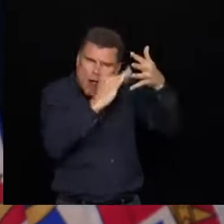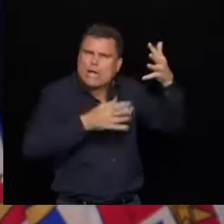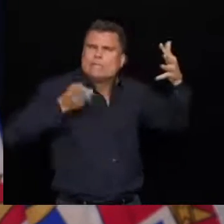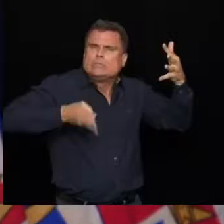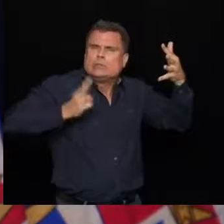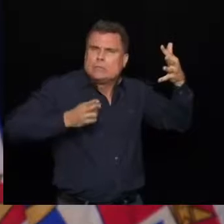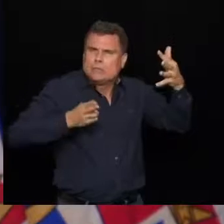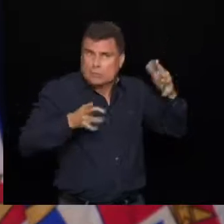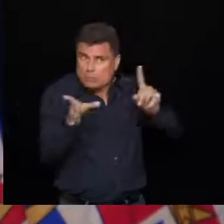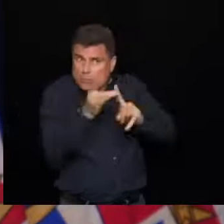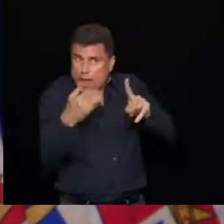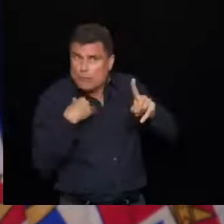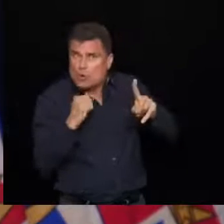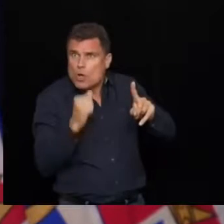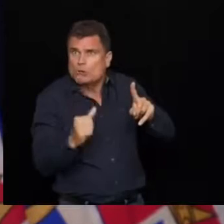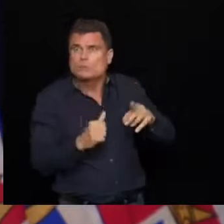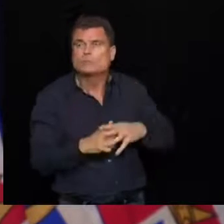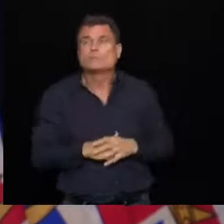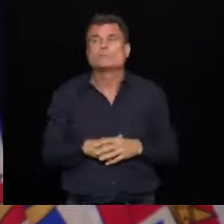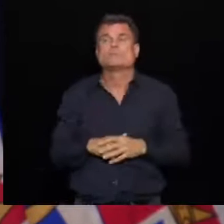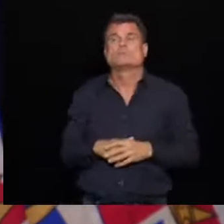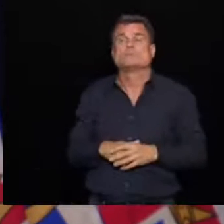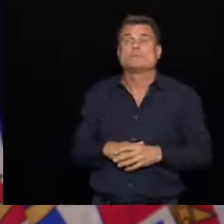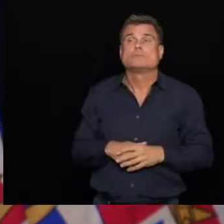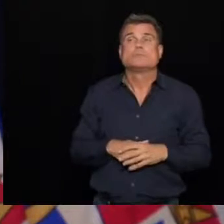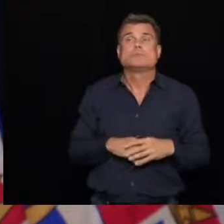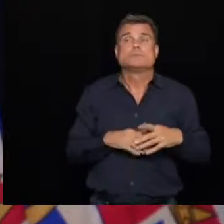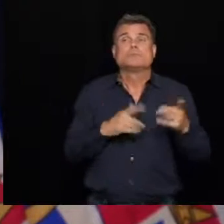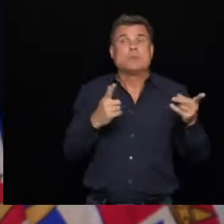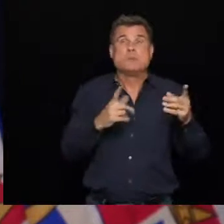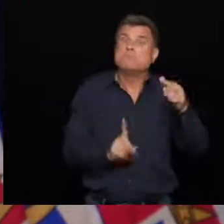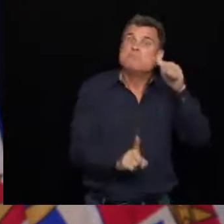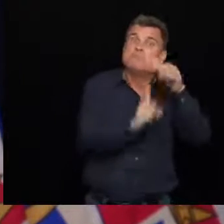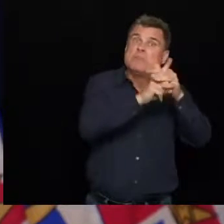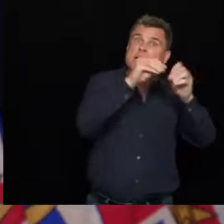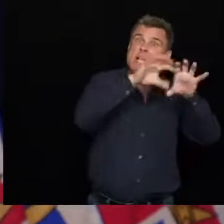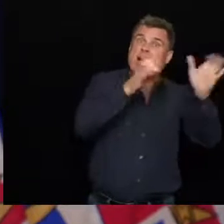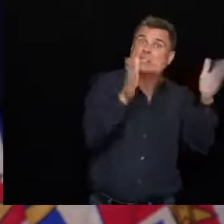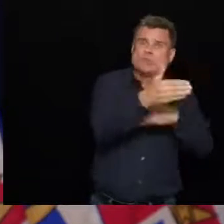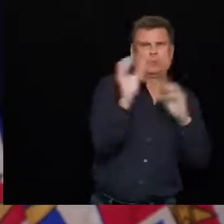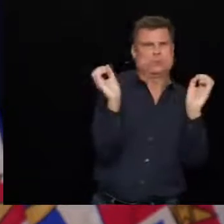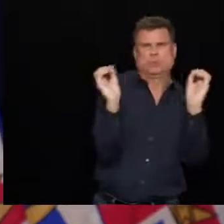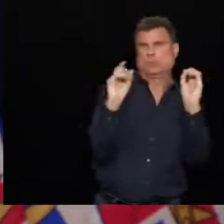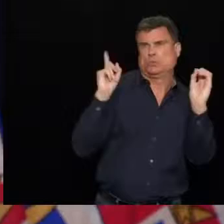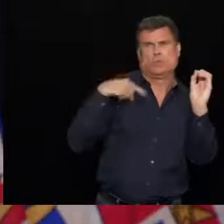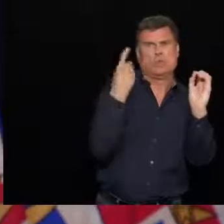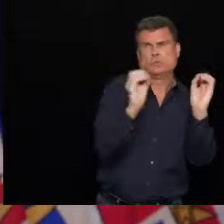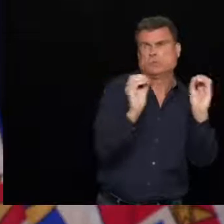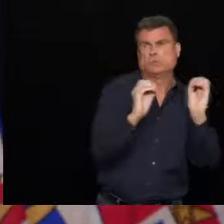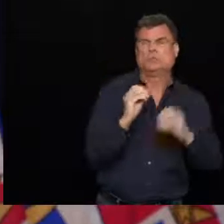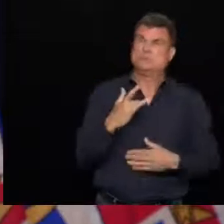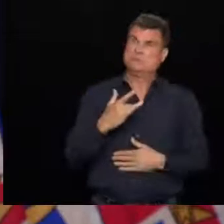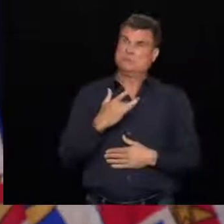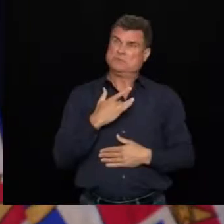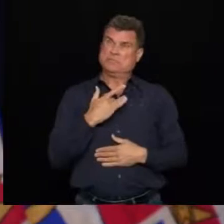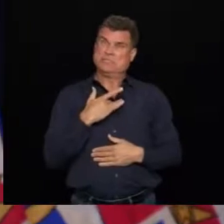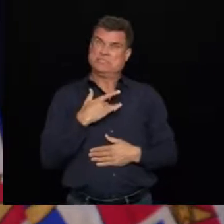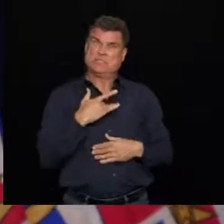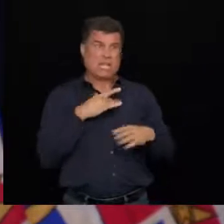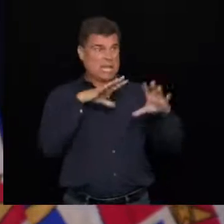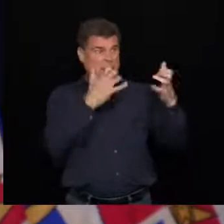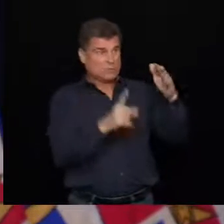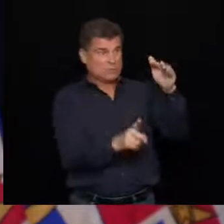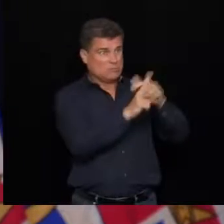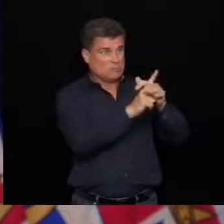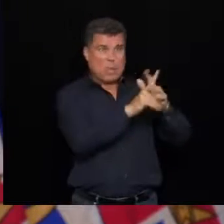very unlikely that an entire classroom would have to self-isolate. We have had situations where adults in a